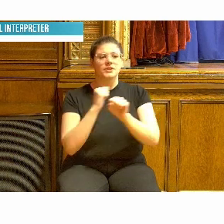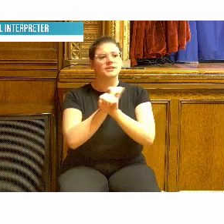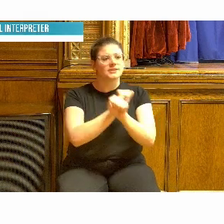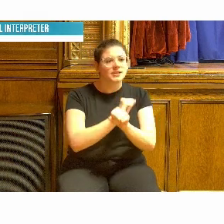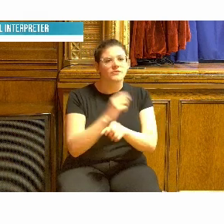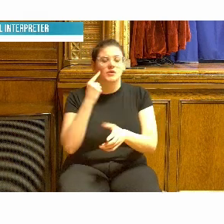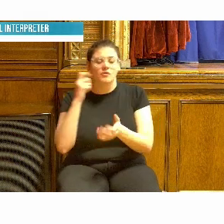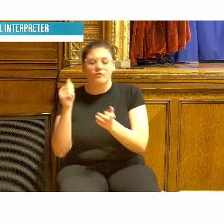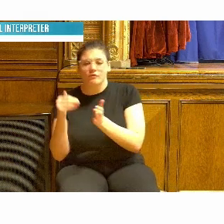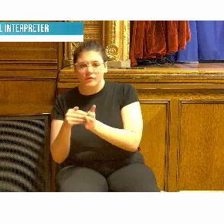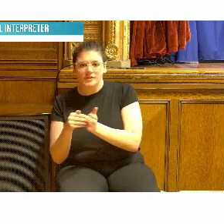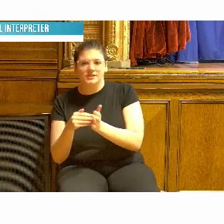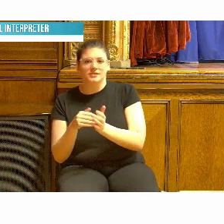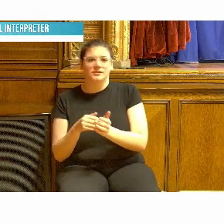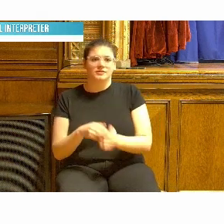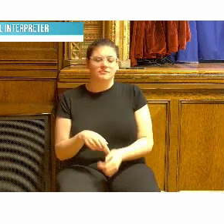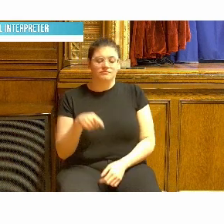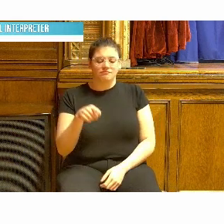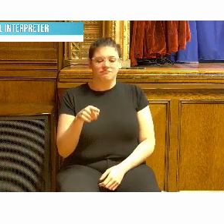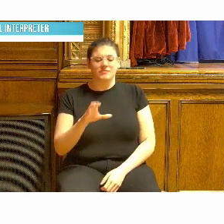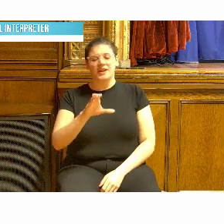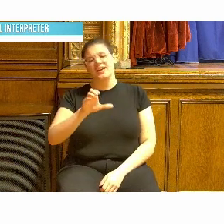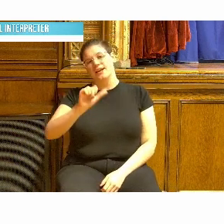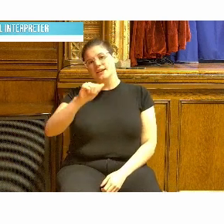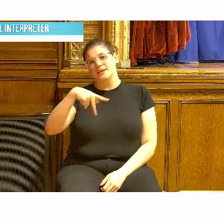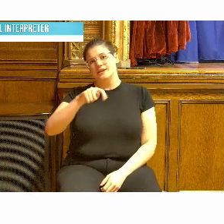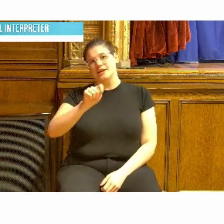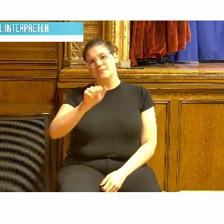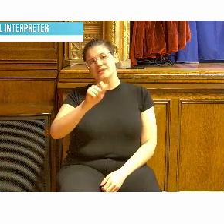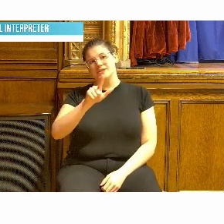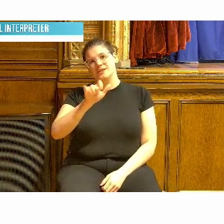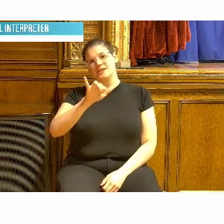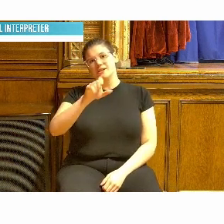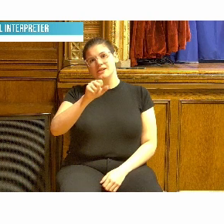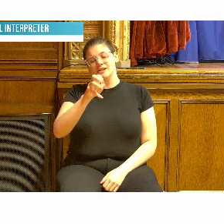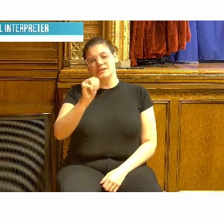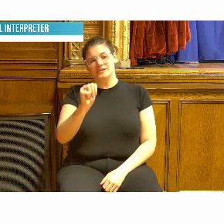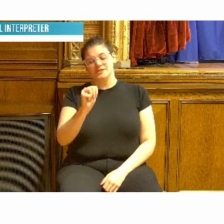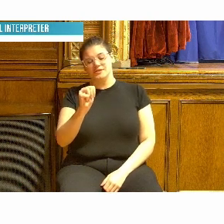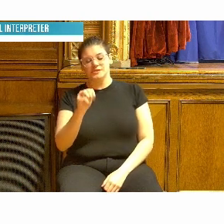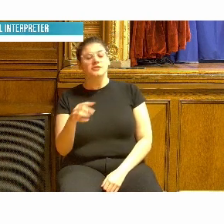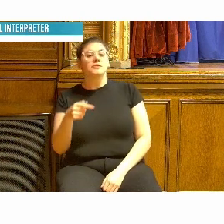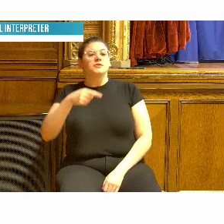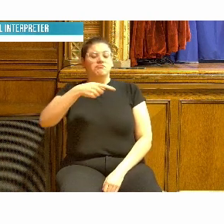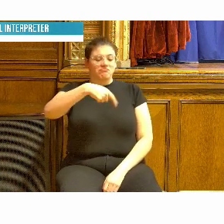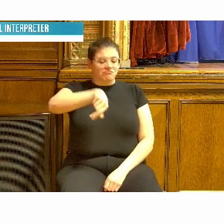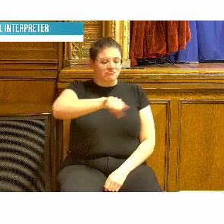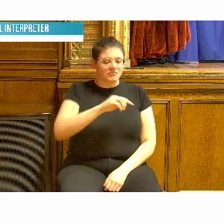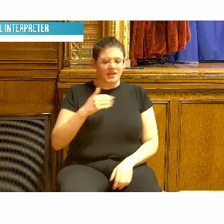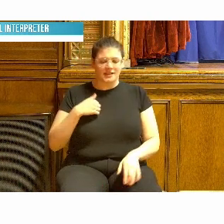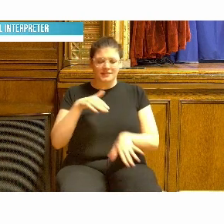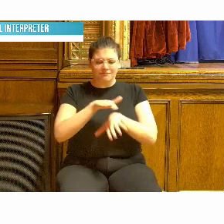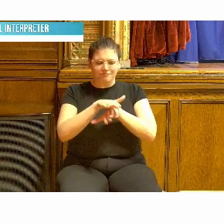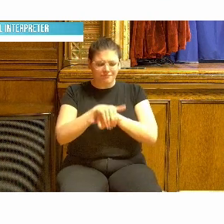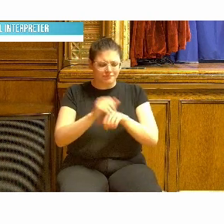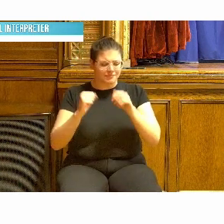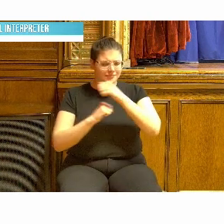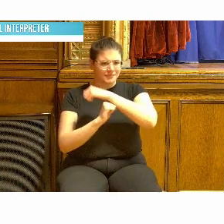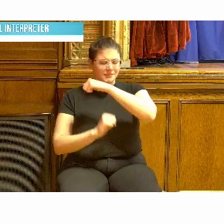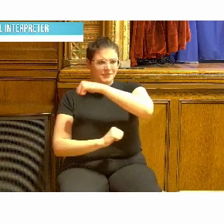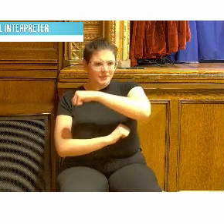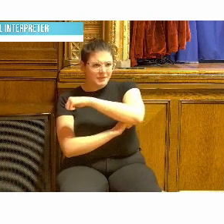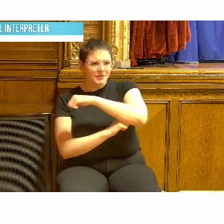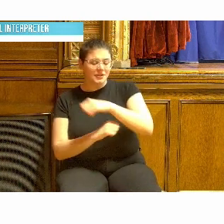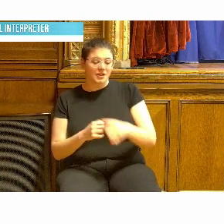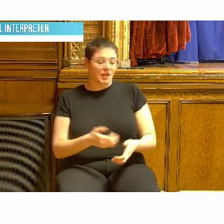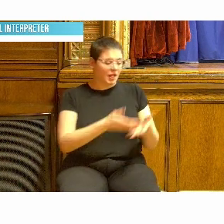racism, and it was built on capitalism. This country has a Hippocrates foundation, lost and found, beast and own